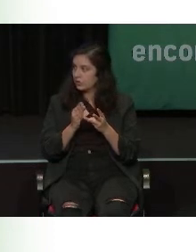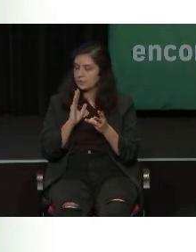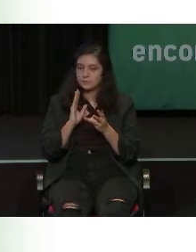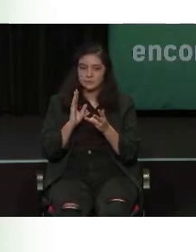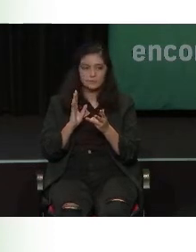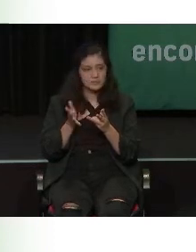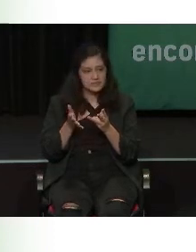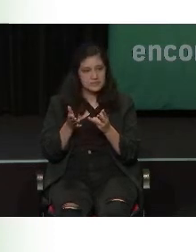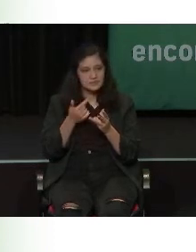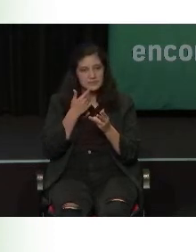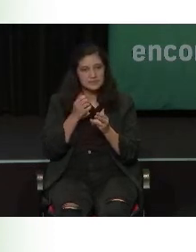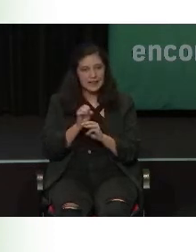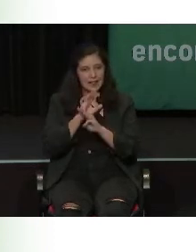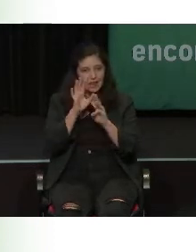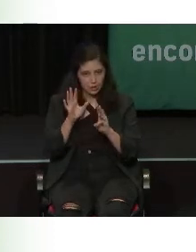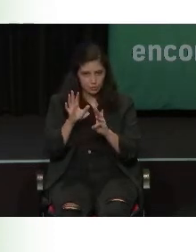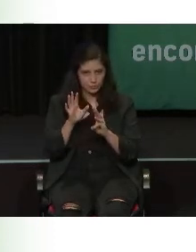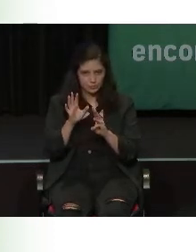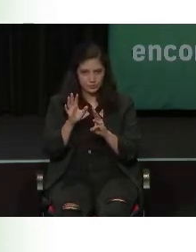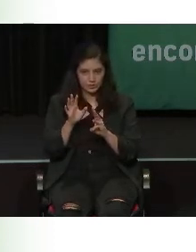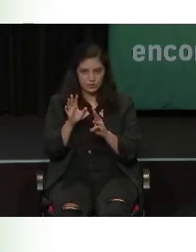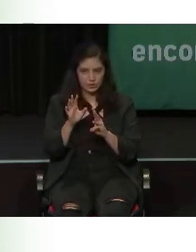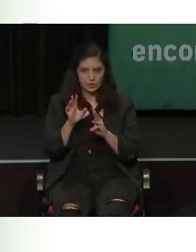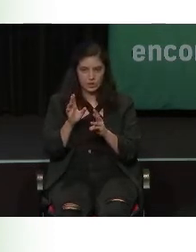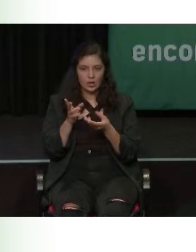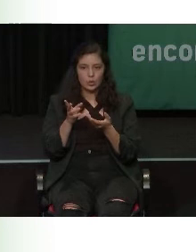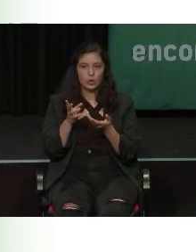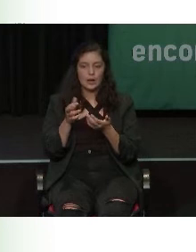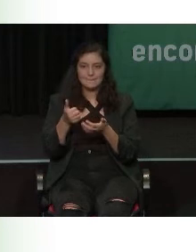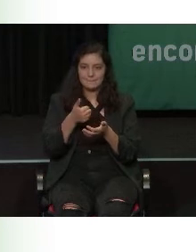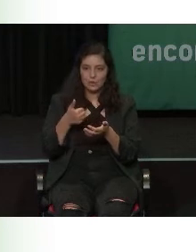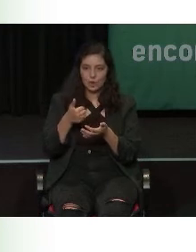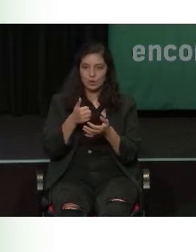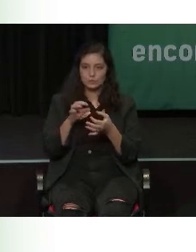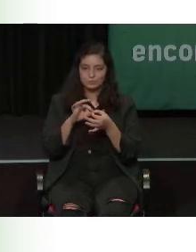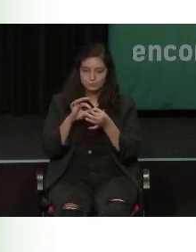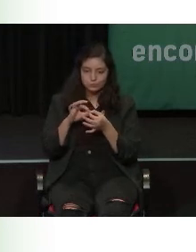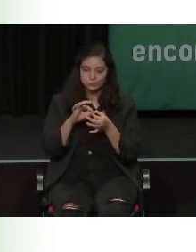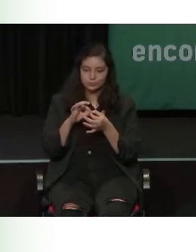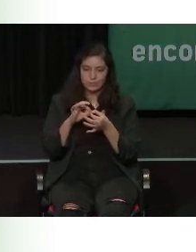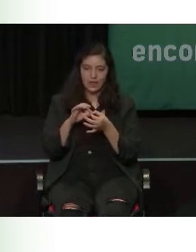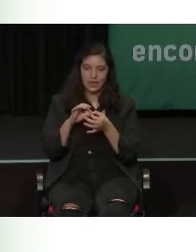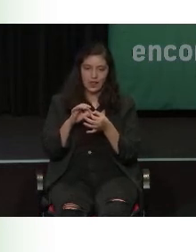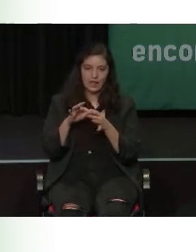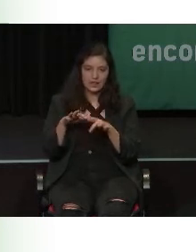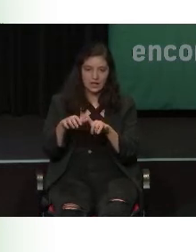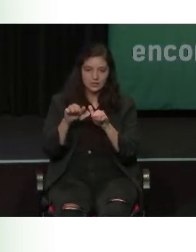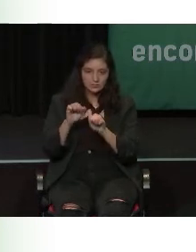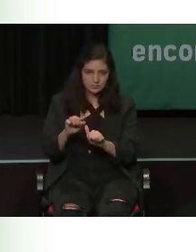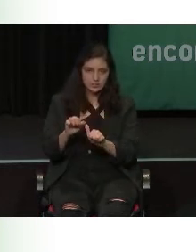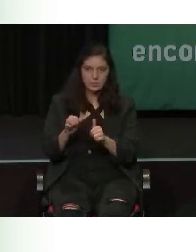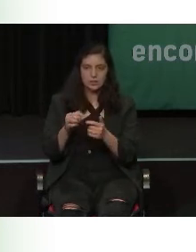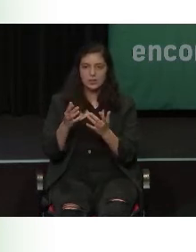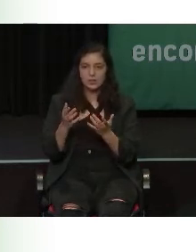a better understanding of the biology, of the underlying biology of cancer,